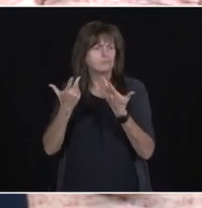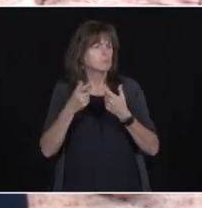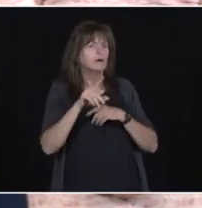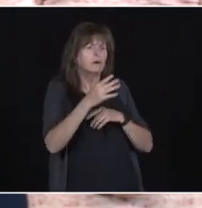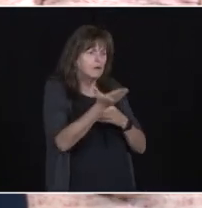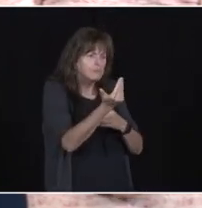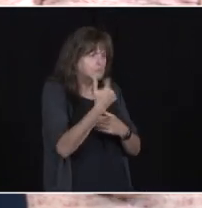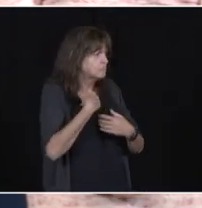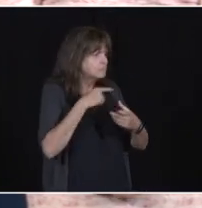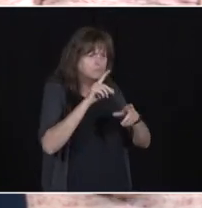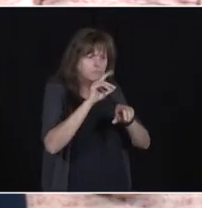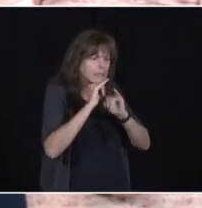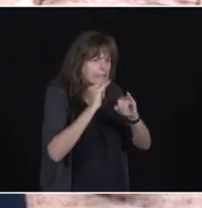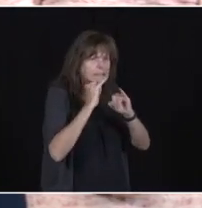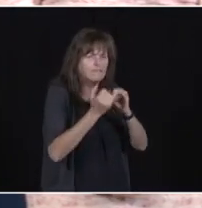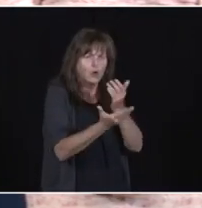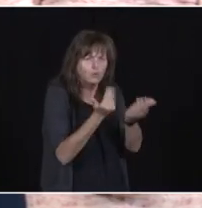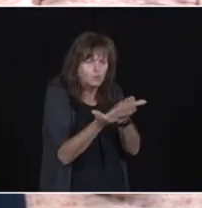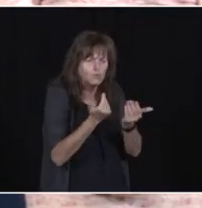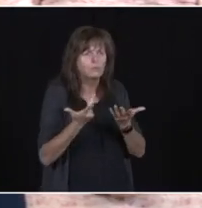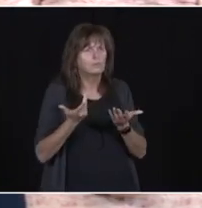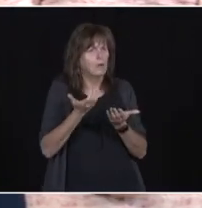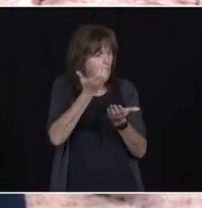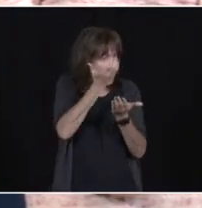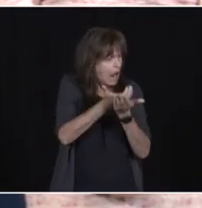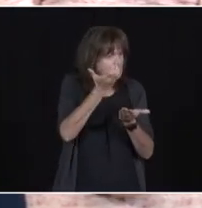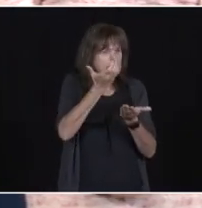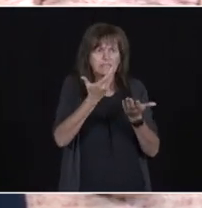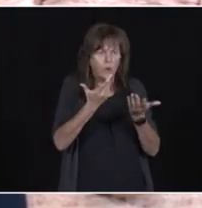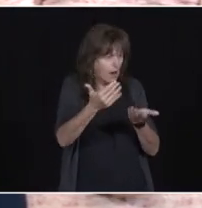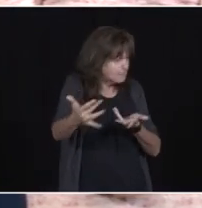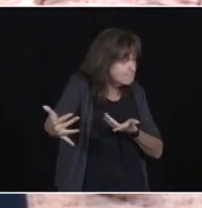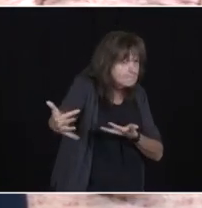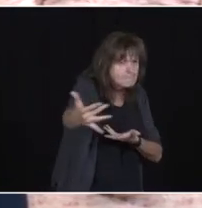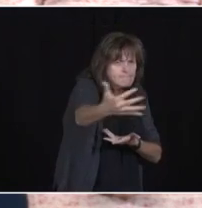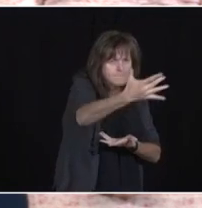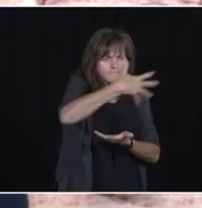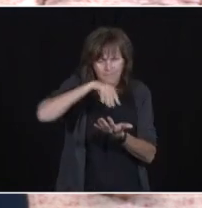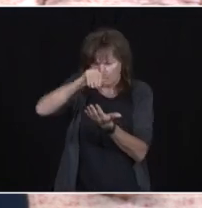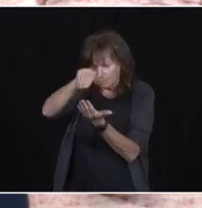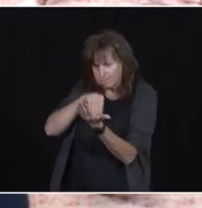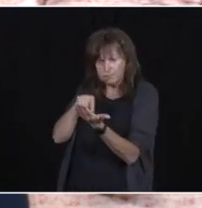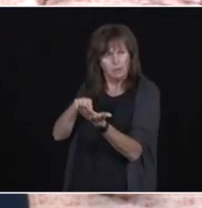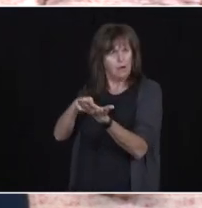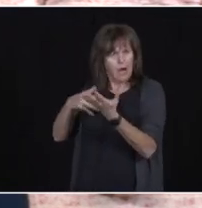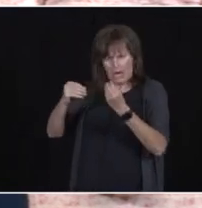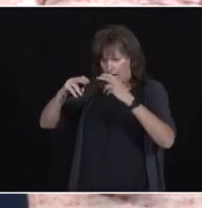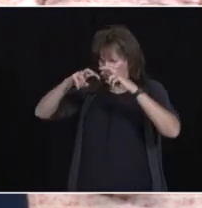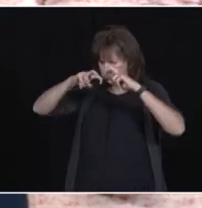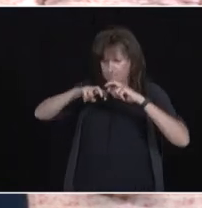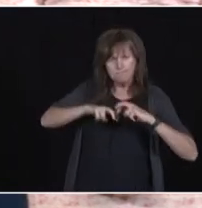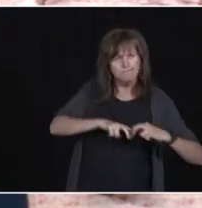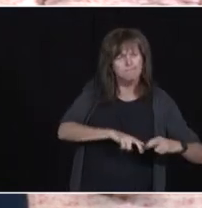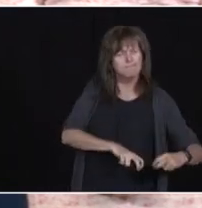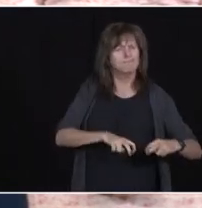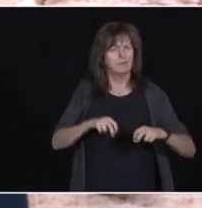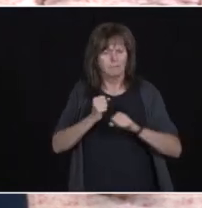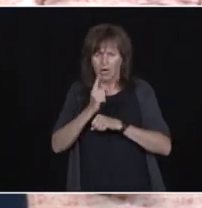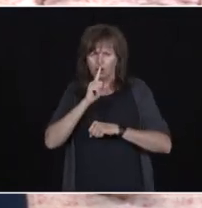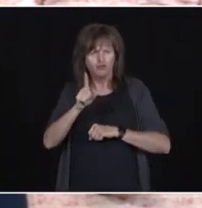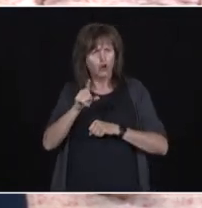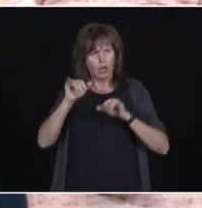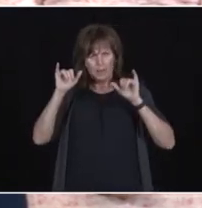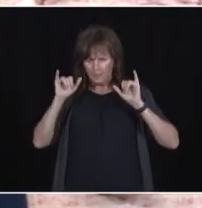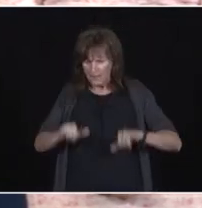the bottom of this, no stone will be left unturned because our seniors deserve nothing less, and our government will support